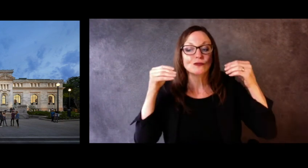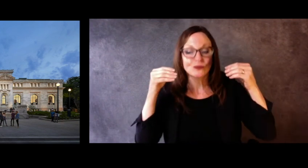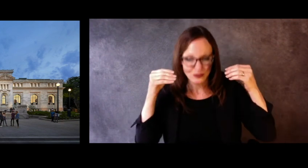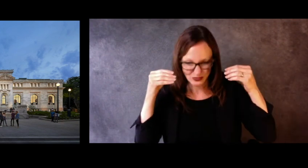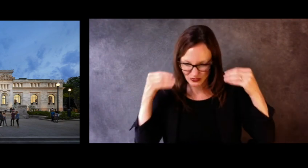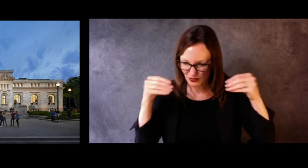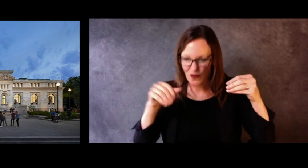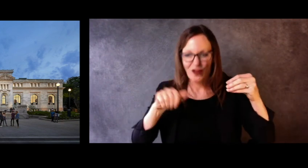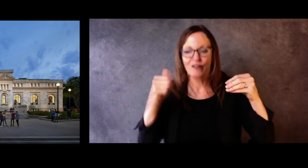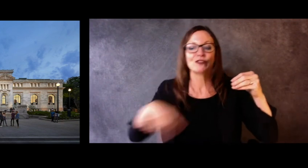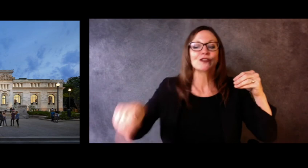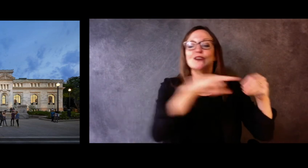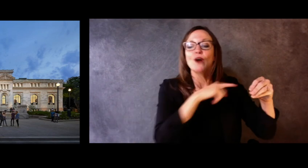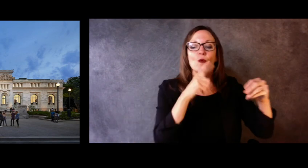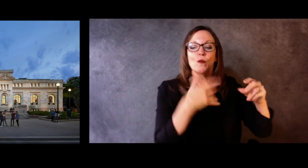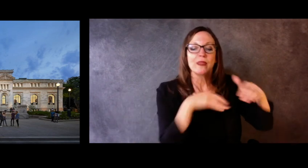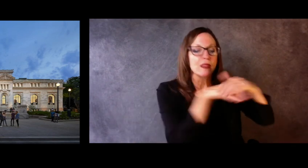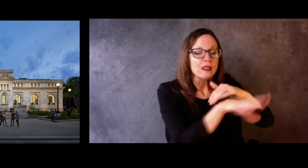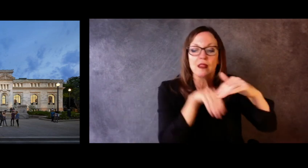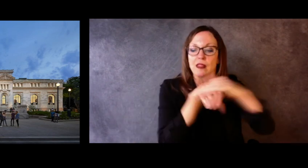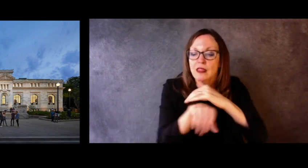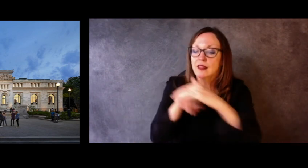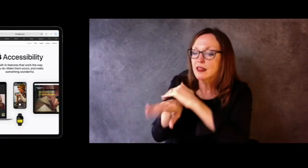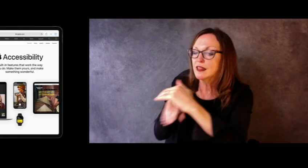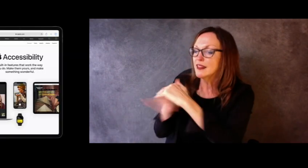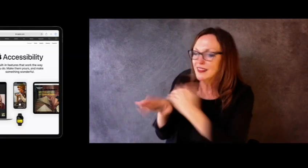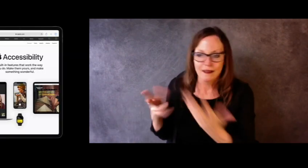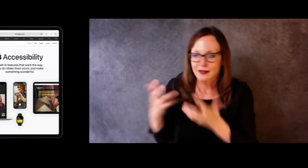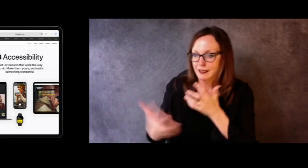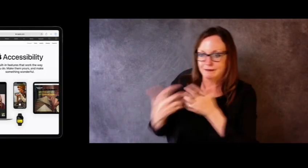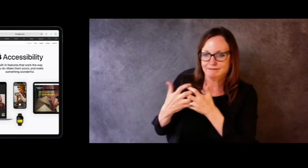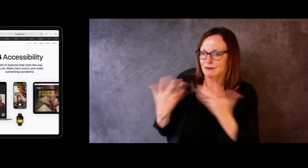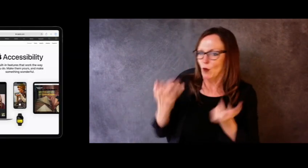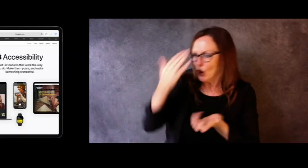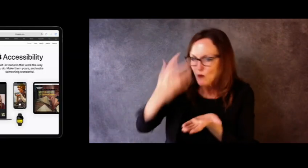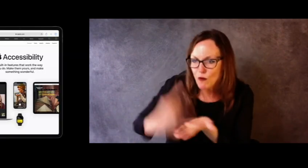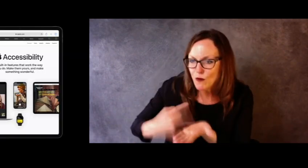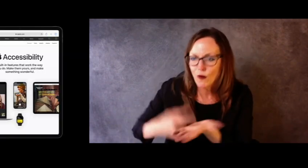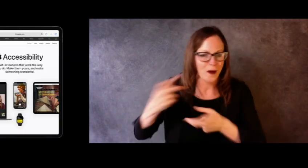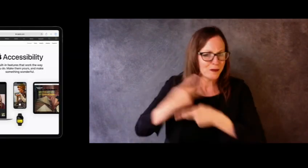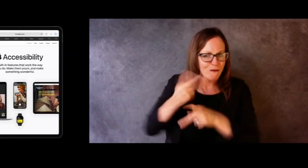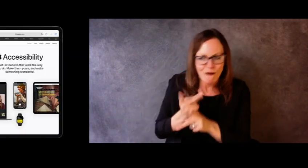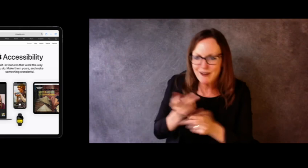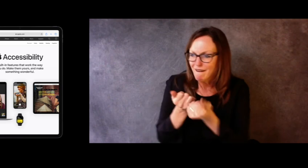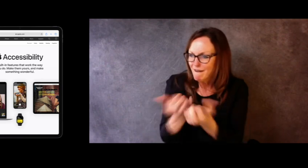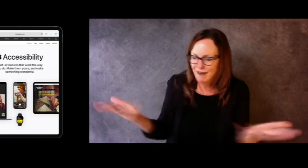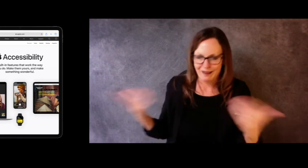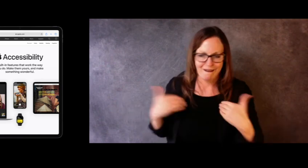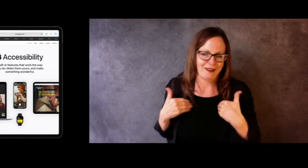some of the ways we think beyond product and into everything we do. Lastly, a couple of resources for